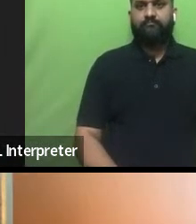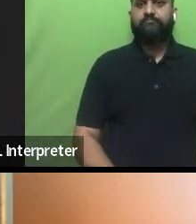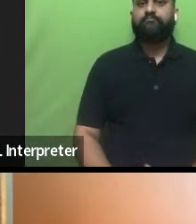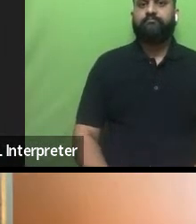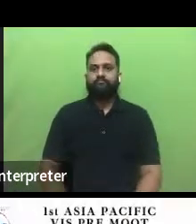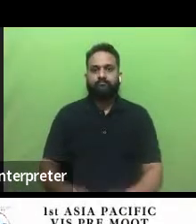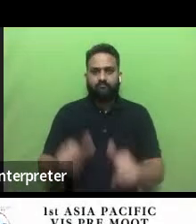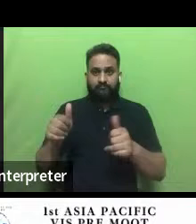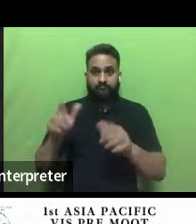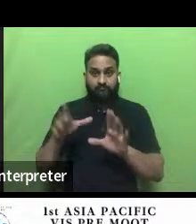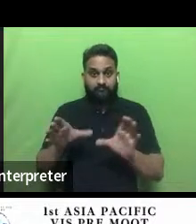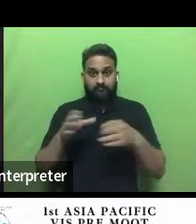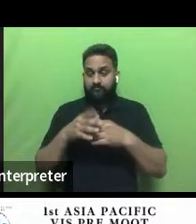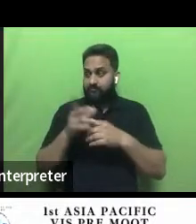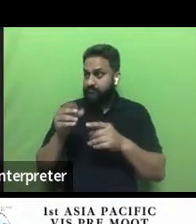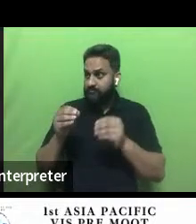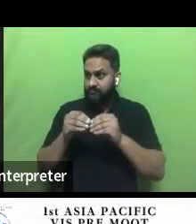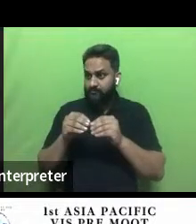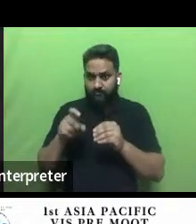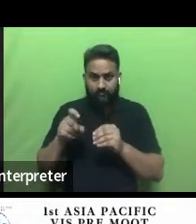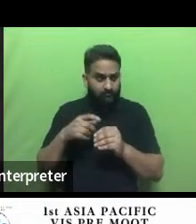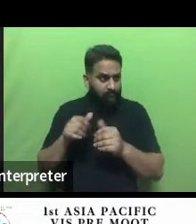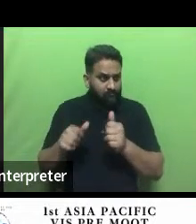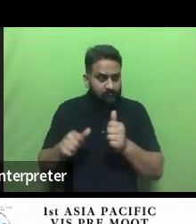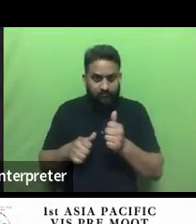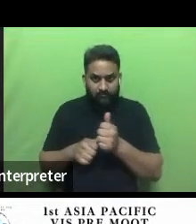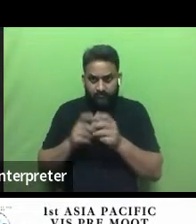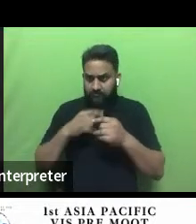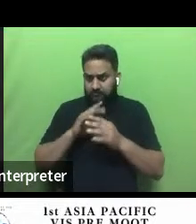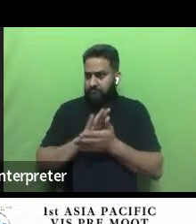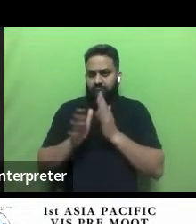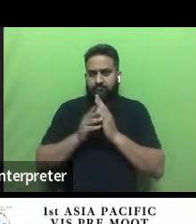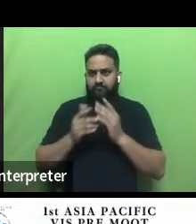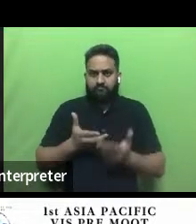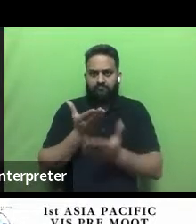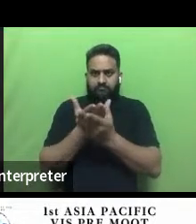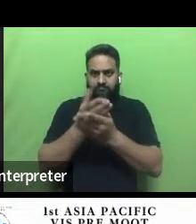Unless I can be of any further assistance, that marks the end of my submissions.